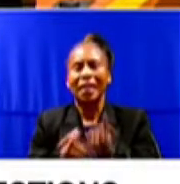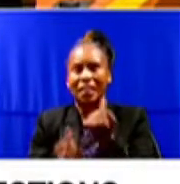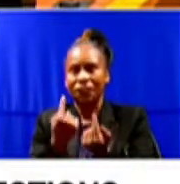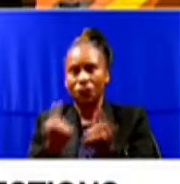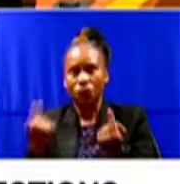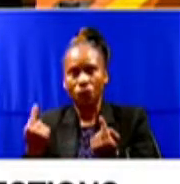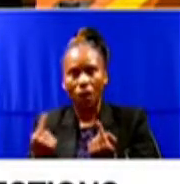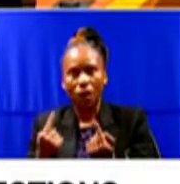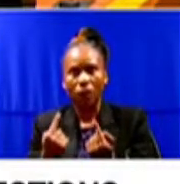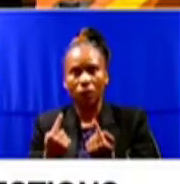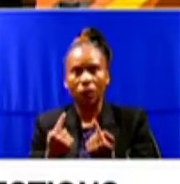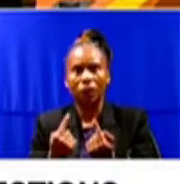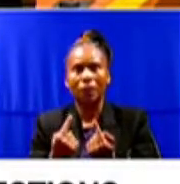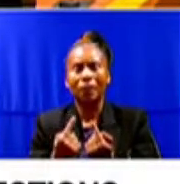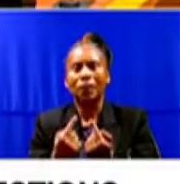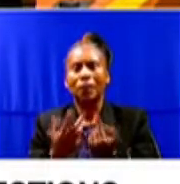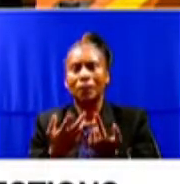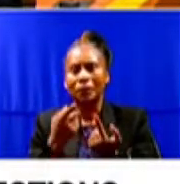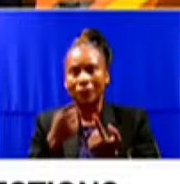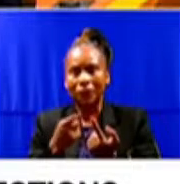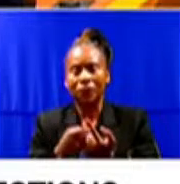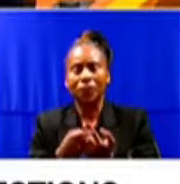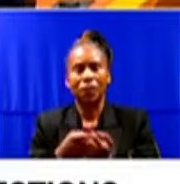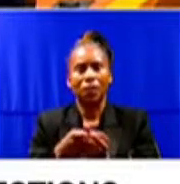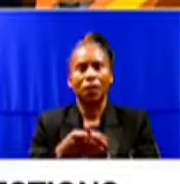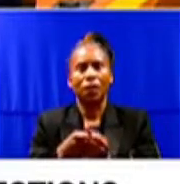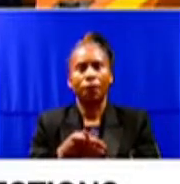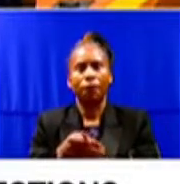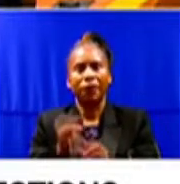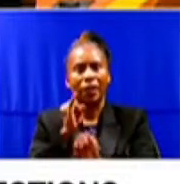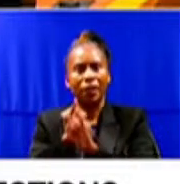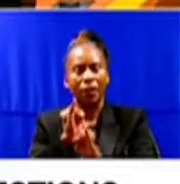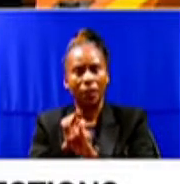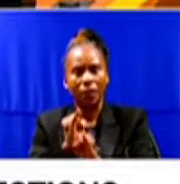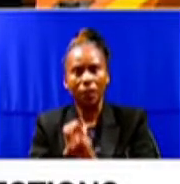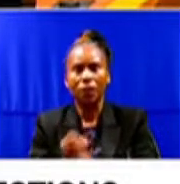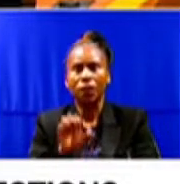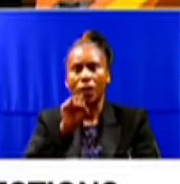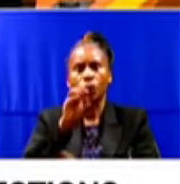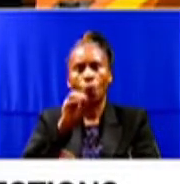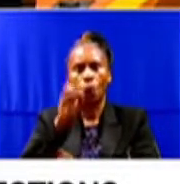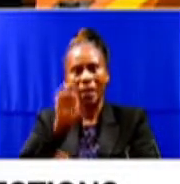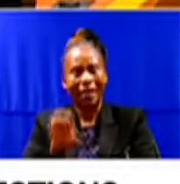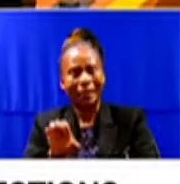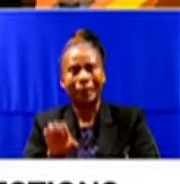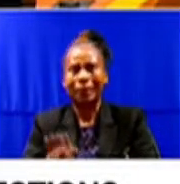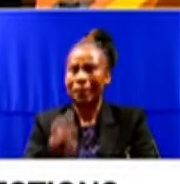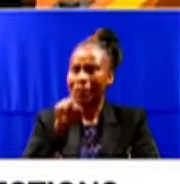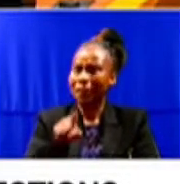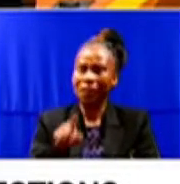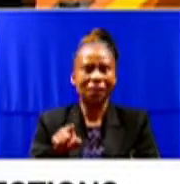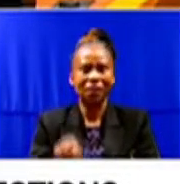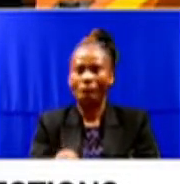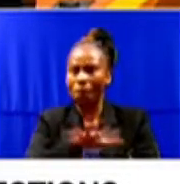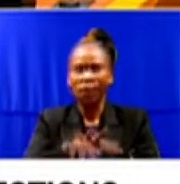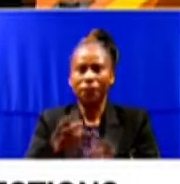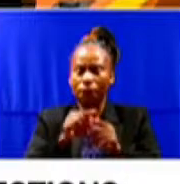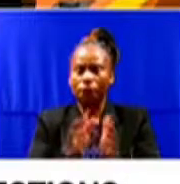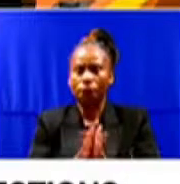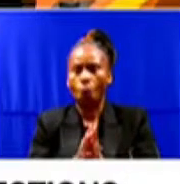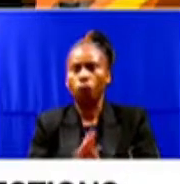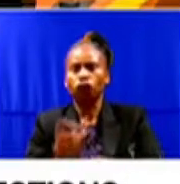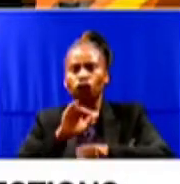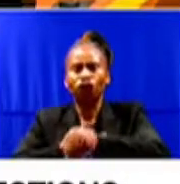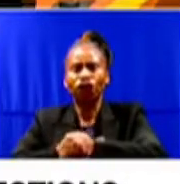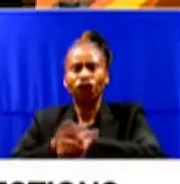crippled a state institution or allowed SOEs to be turned into pots of lootings for cadres were